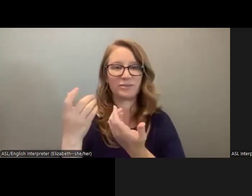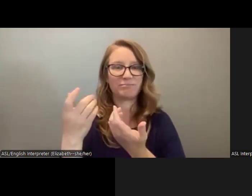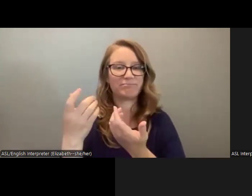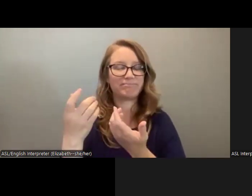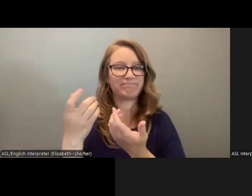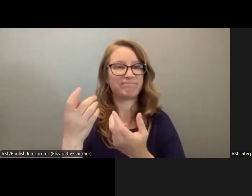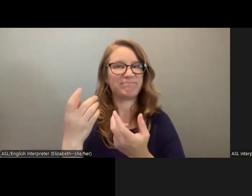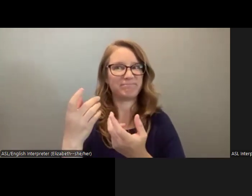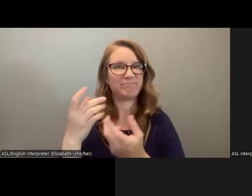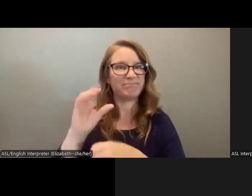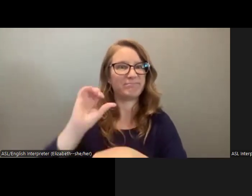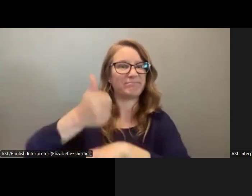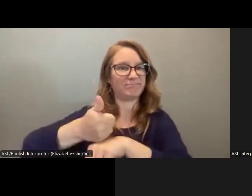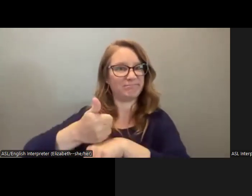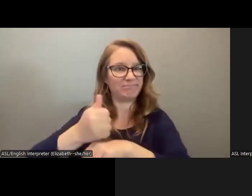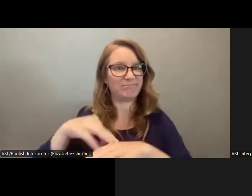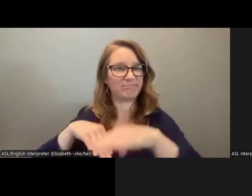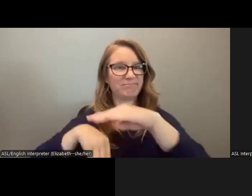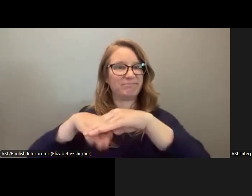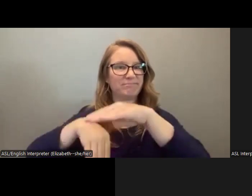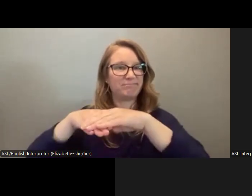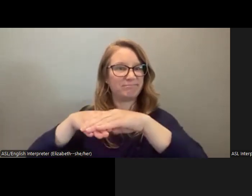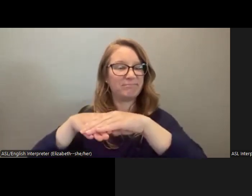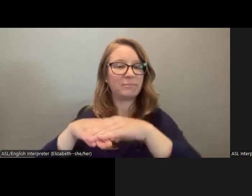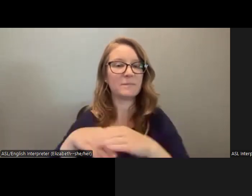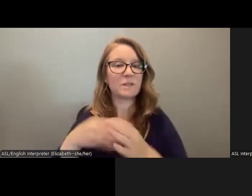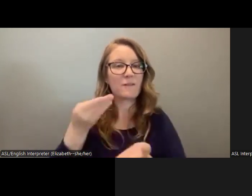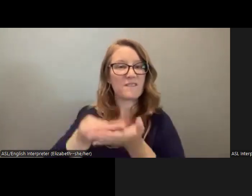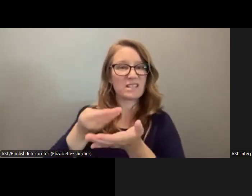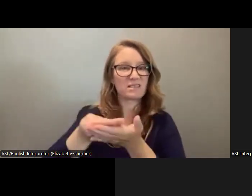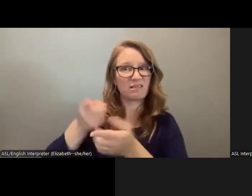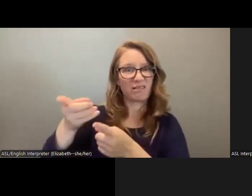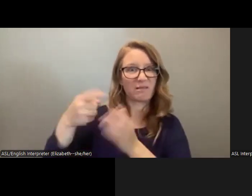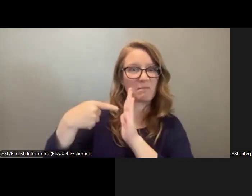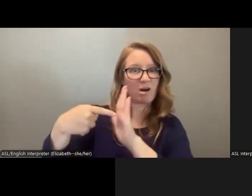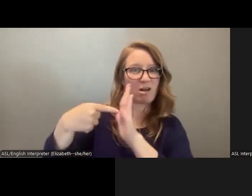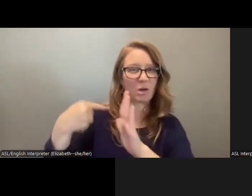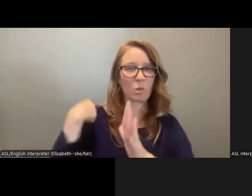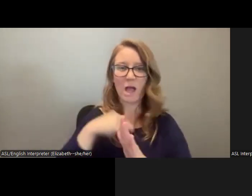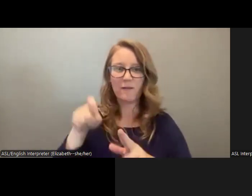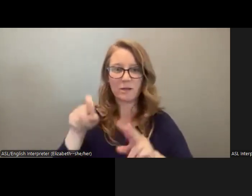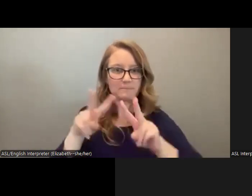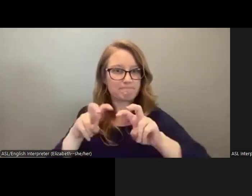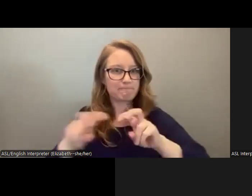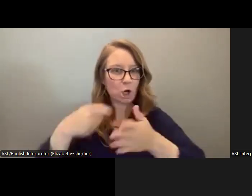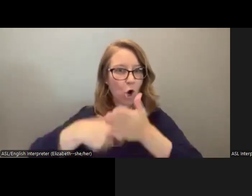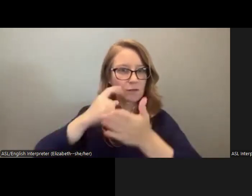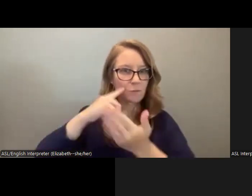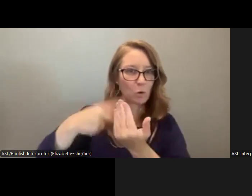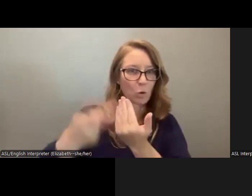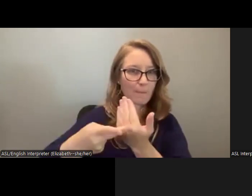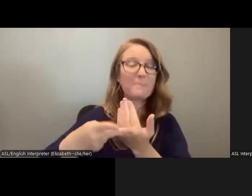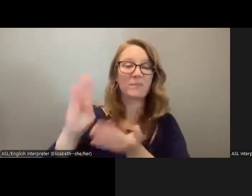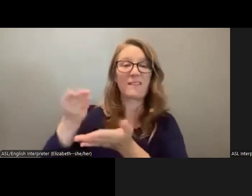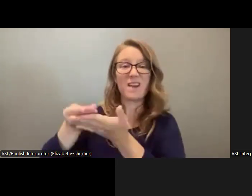enrollment cap, right? And so that fiscal modeling, really looking at the cost of the program, is something that our